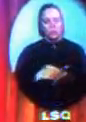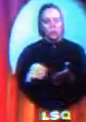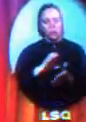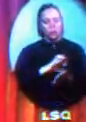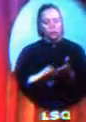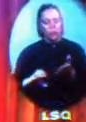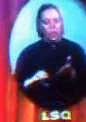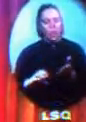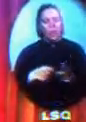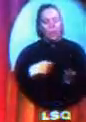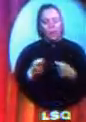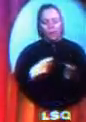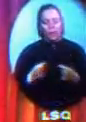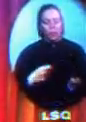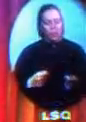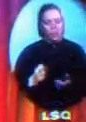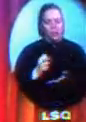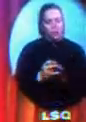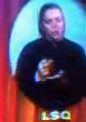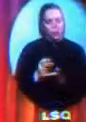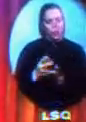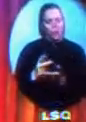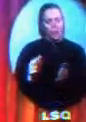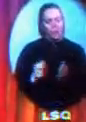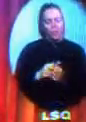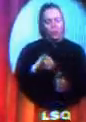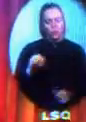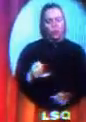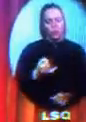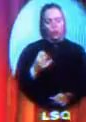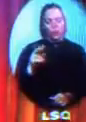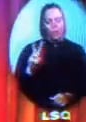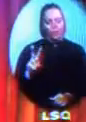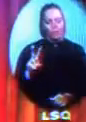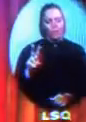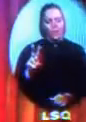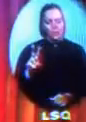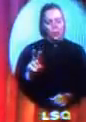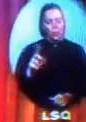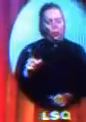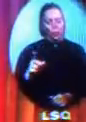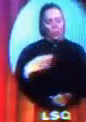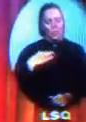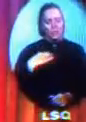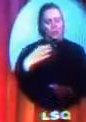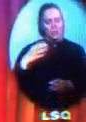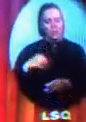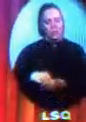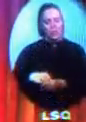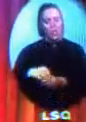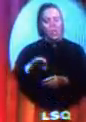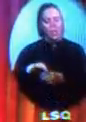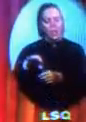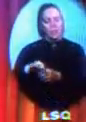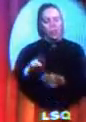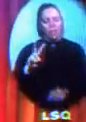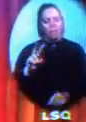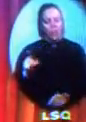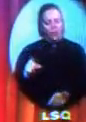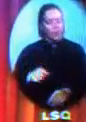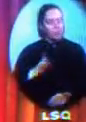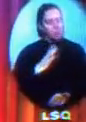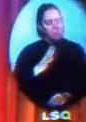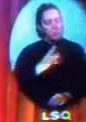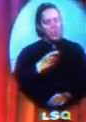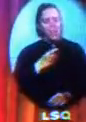Julian Fantino, the Conservative candidate in the November 29th Vaughan by-election. Coincidentally, the government will not release the information until